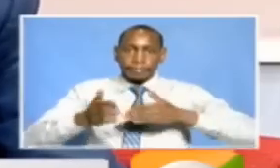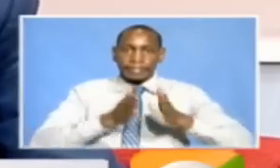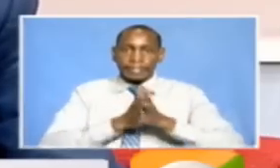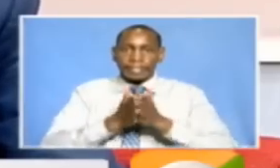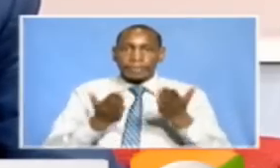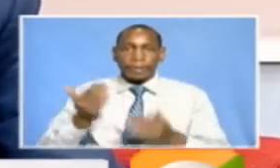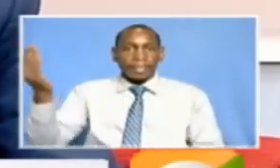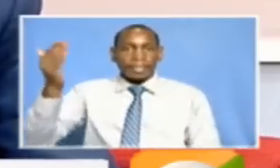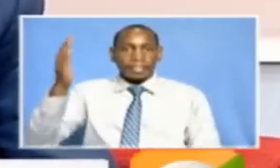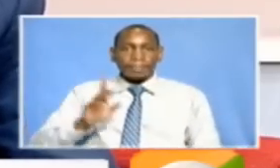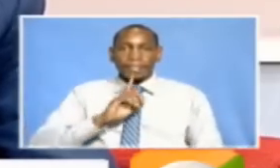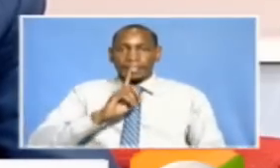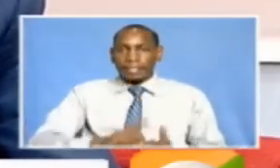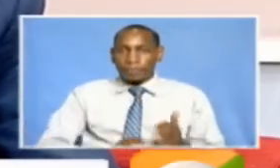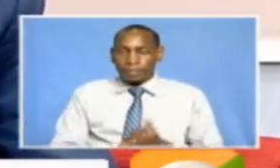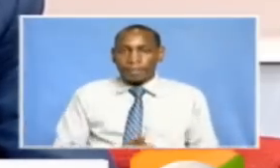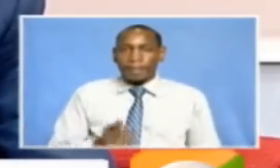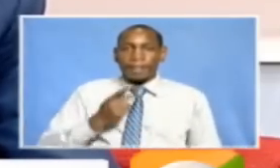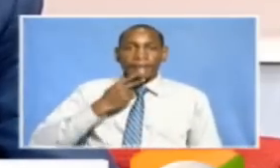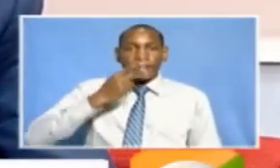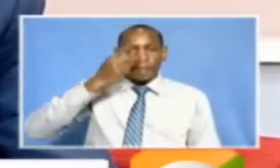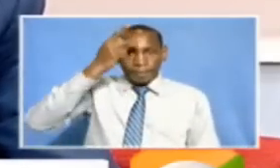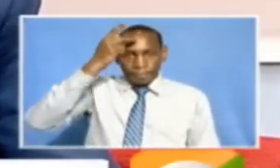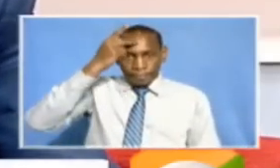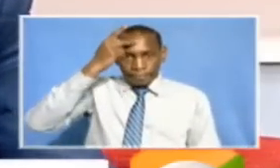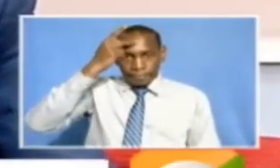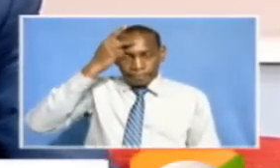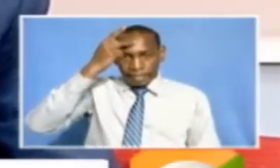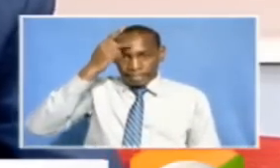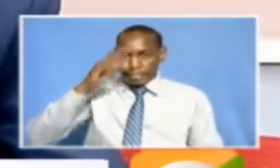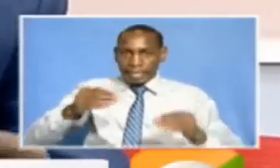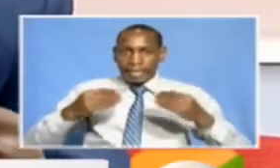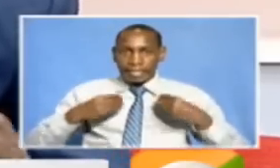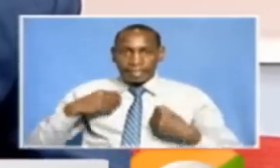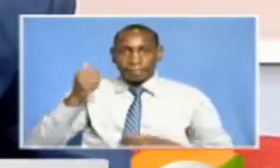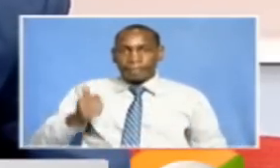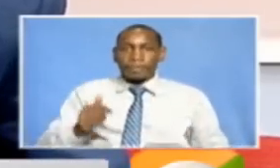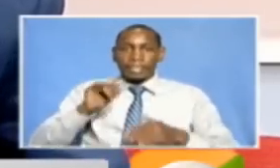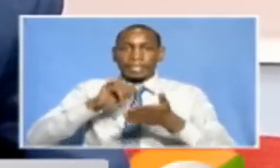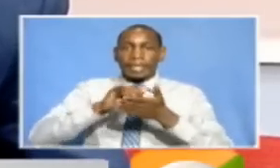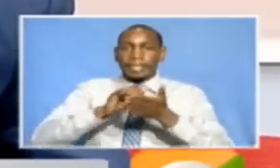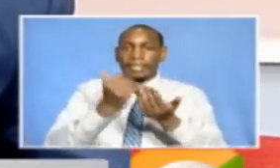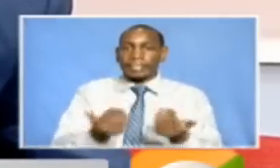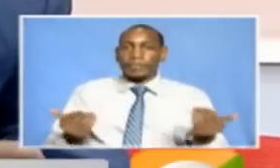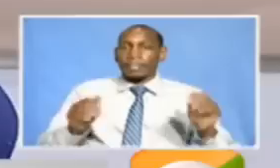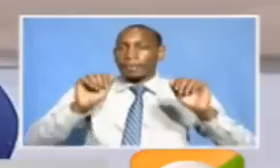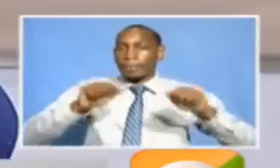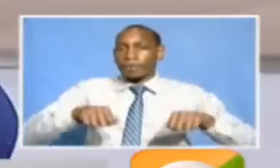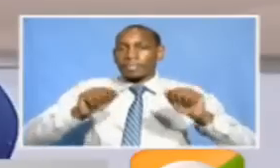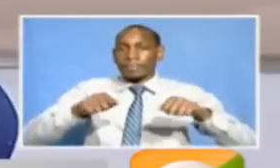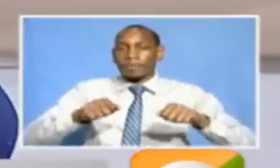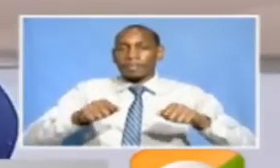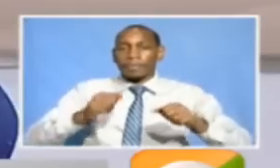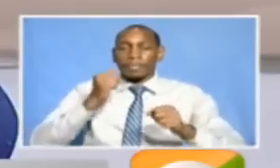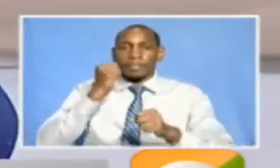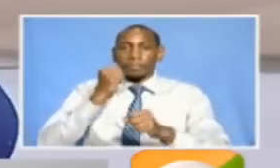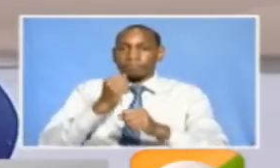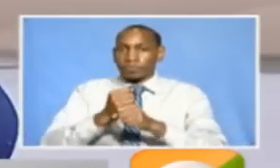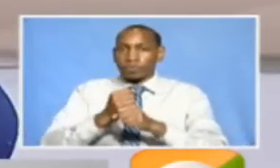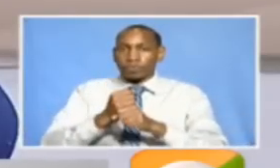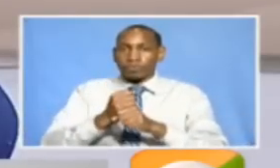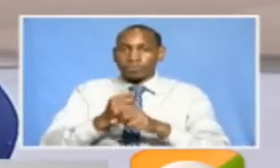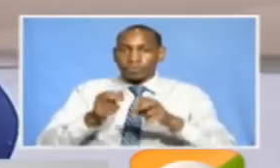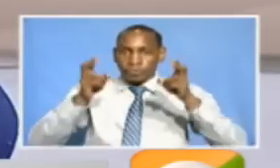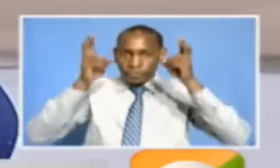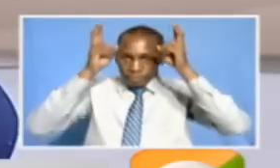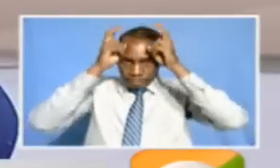speaker said that, you know, parents are in perpetual denial that their children are capable of committing an evil. The